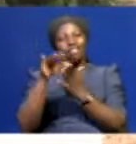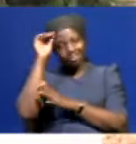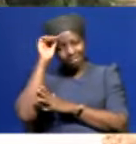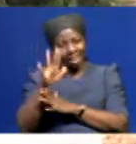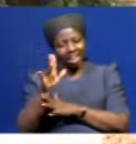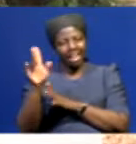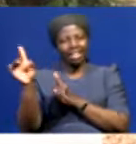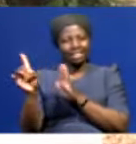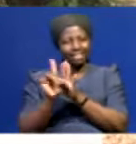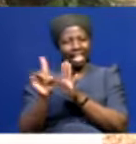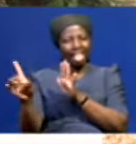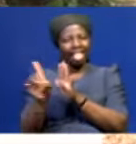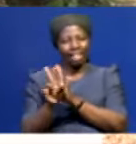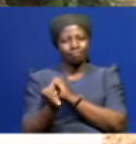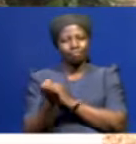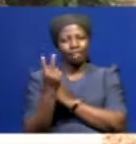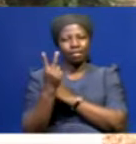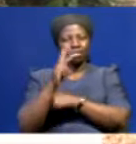schools.